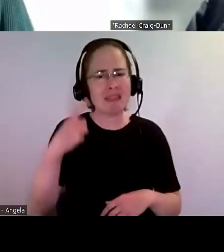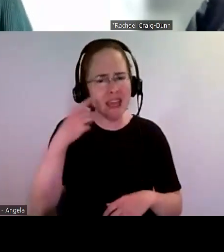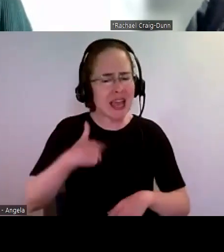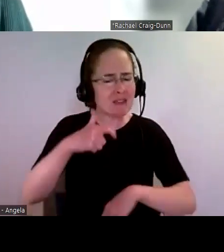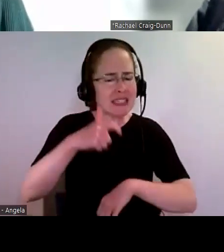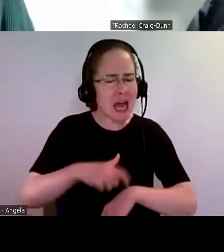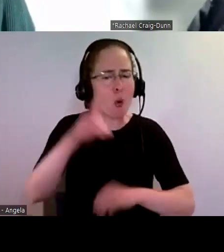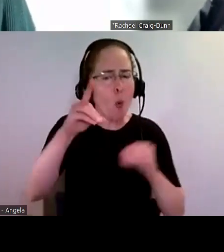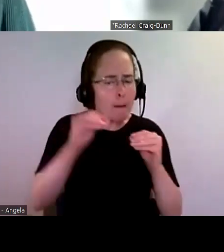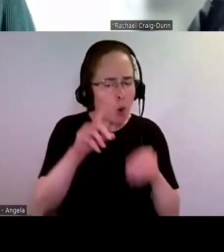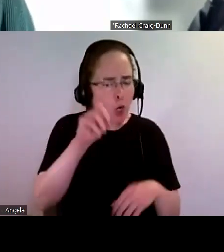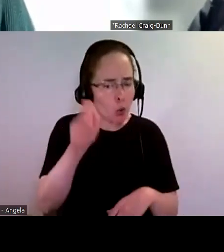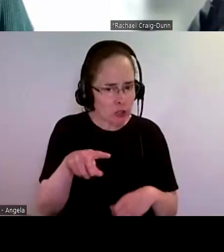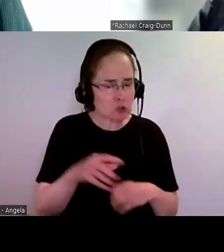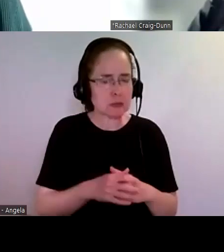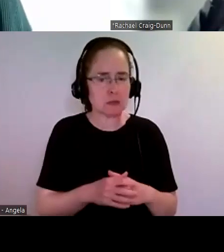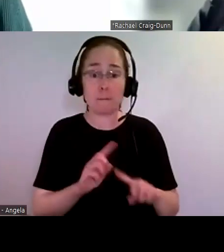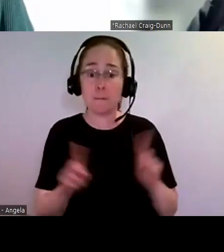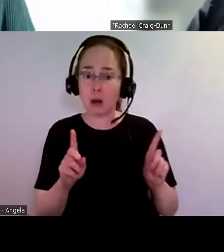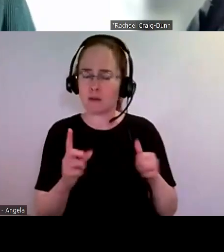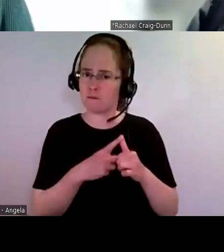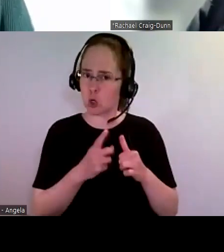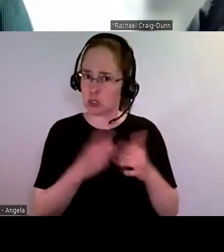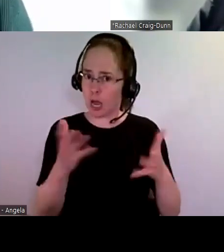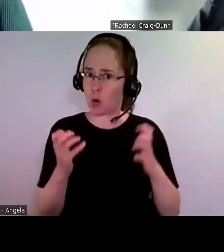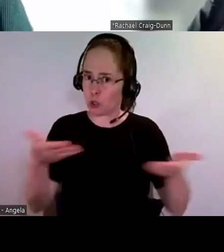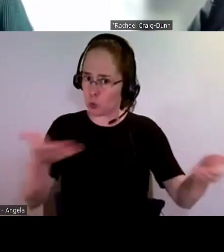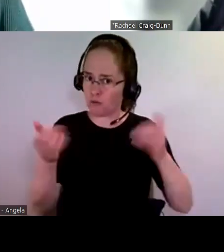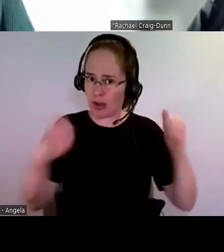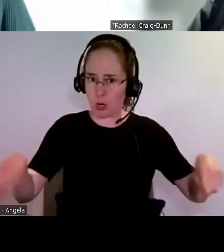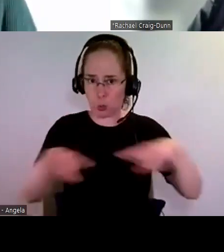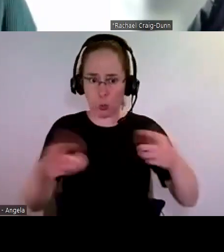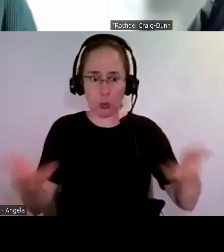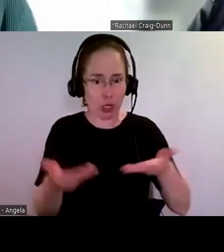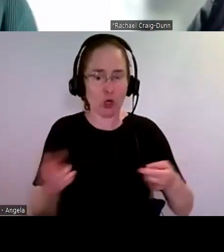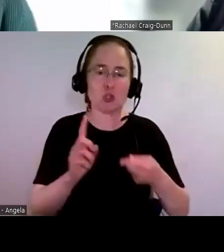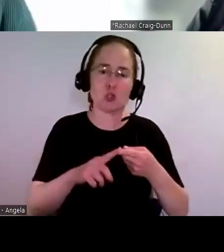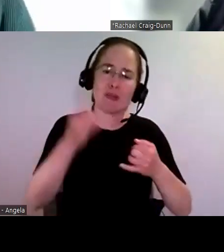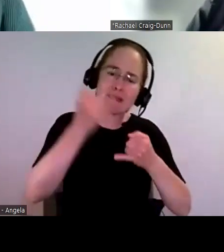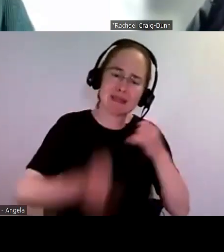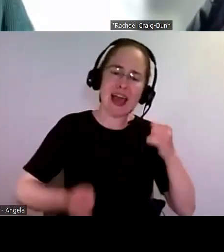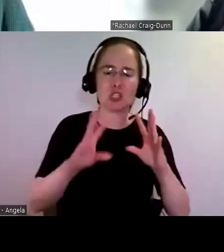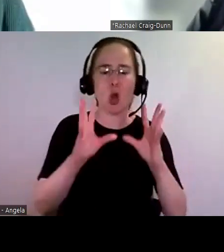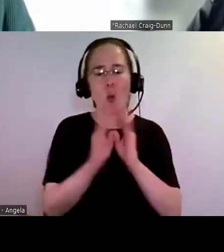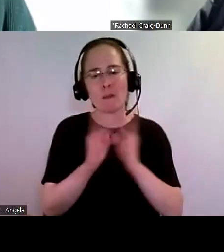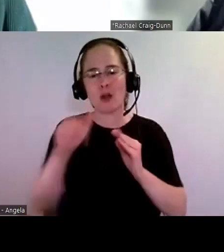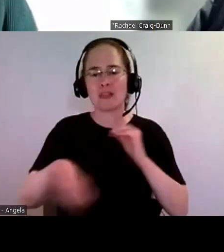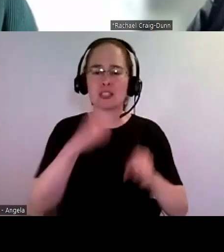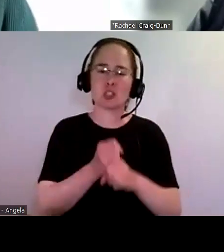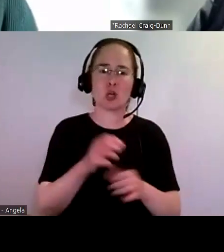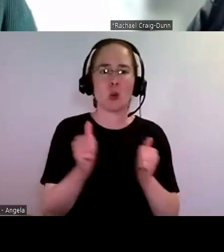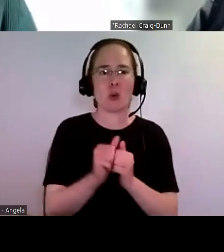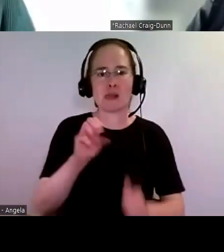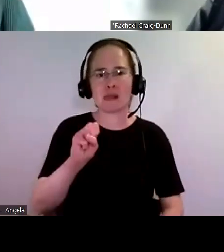for one more question, but before I ask that, I do just want to invite everyone here to our last webinar this year with SAMHSA